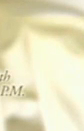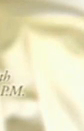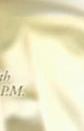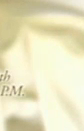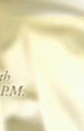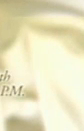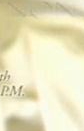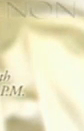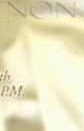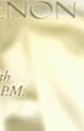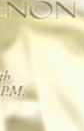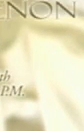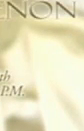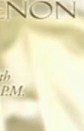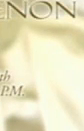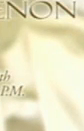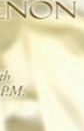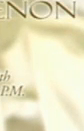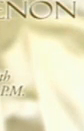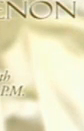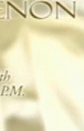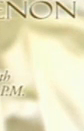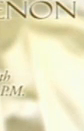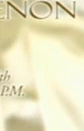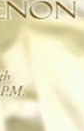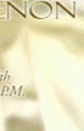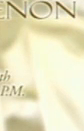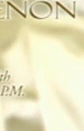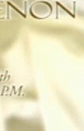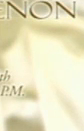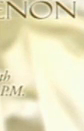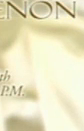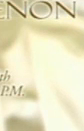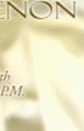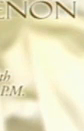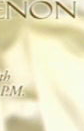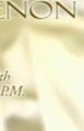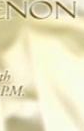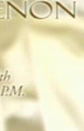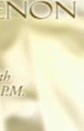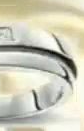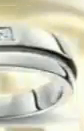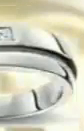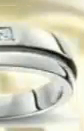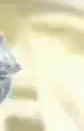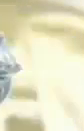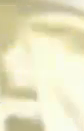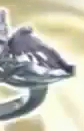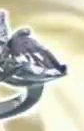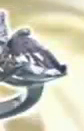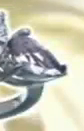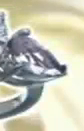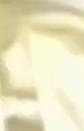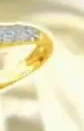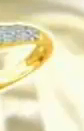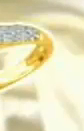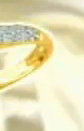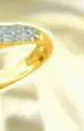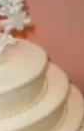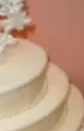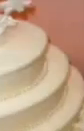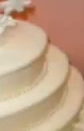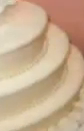to 8 p.m. for Phenomenon, a bridal fantasy. Meet all your wedding professionals in one place, willing and able